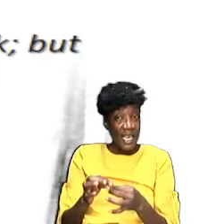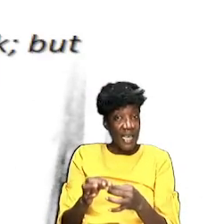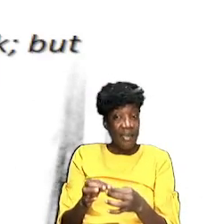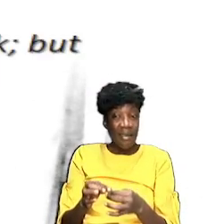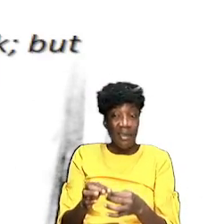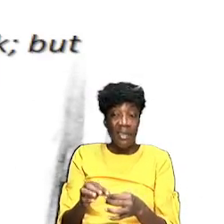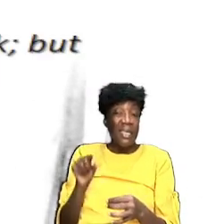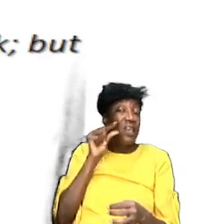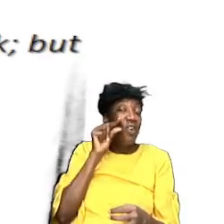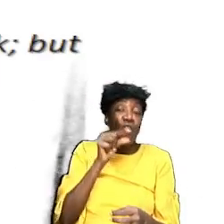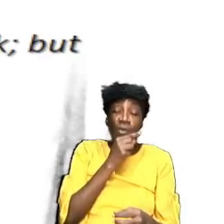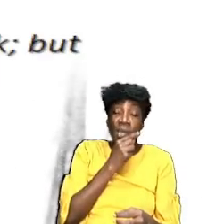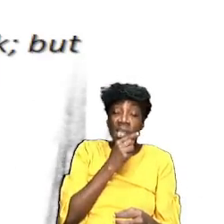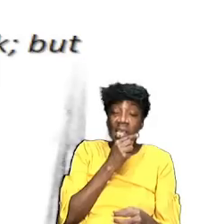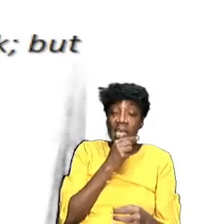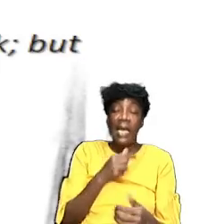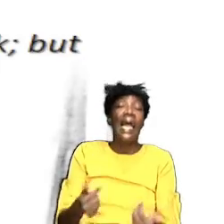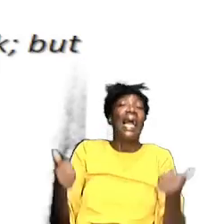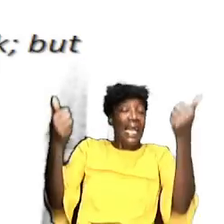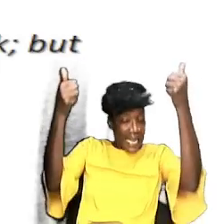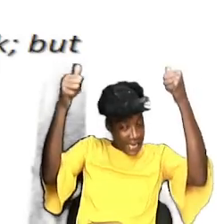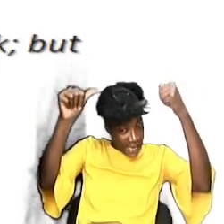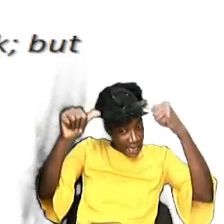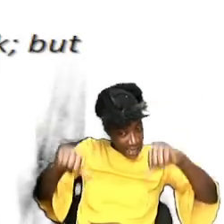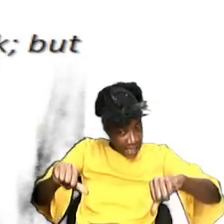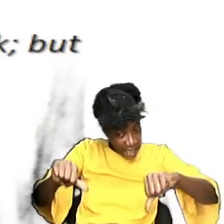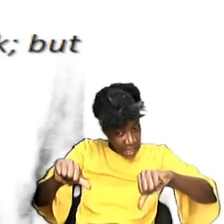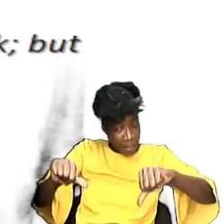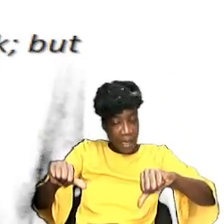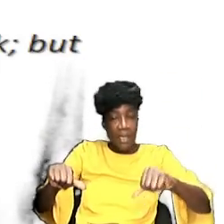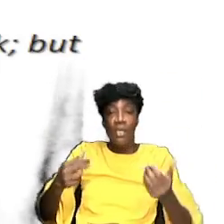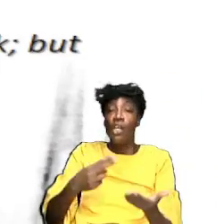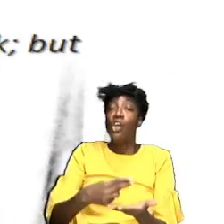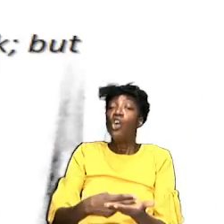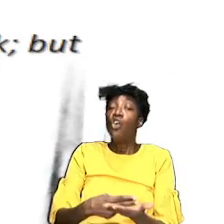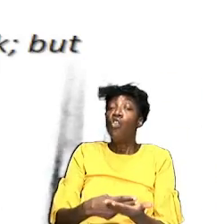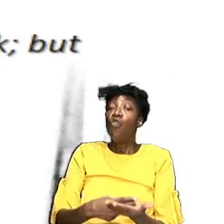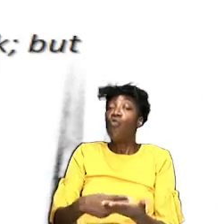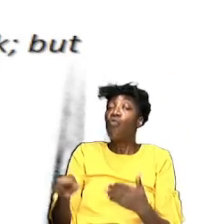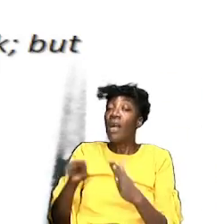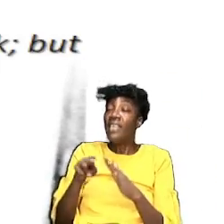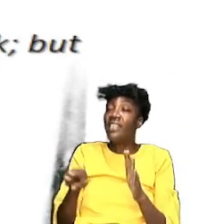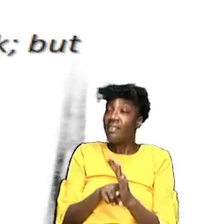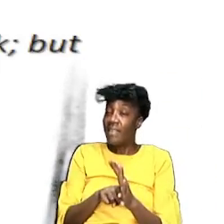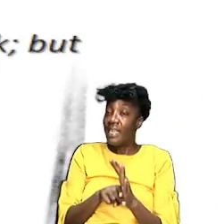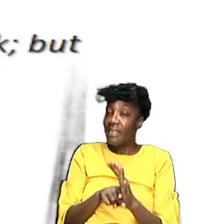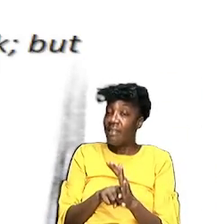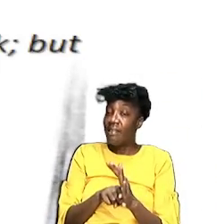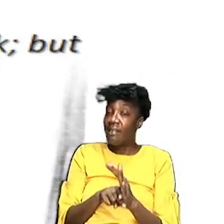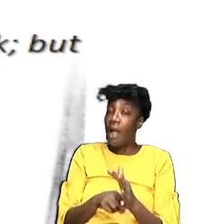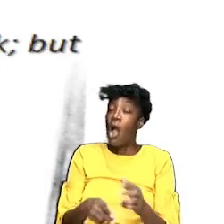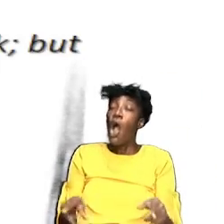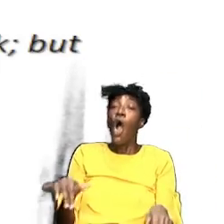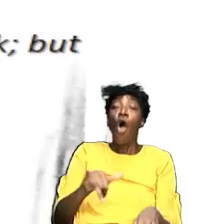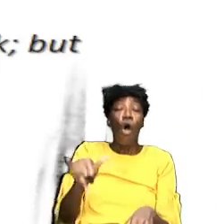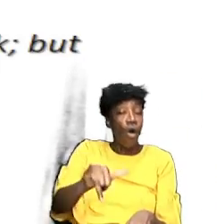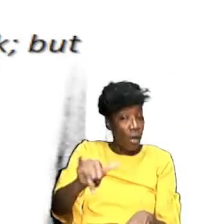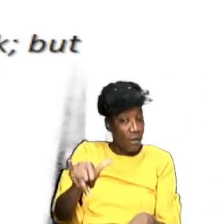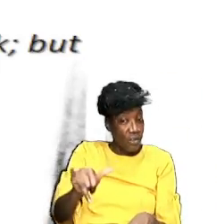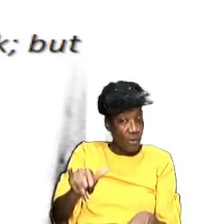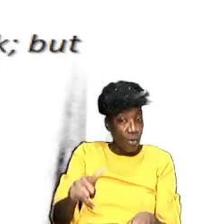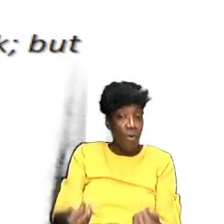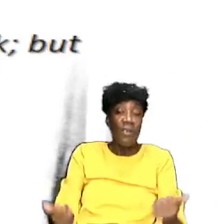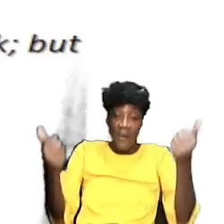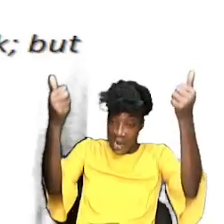also actually means enabling righteousness. So apart from the fact that you are positionally righteous, you are enabled to be